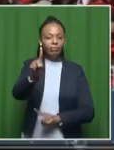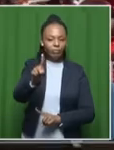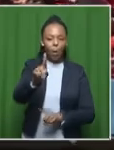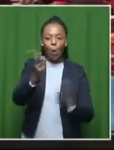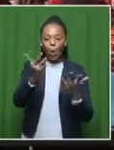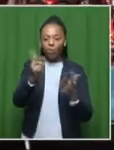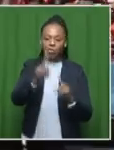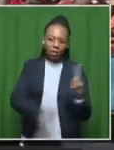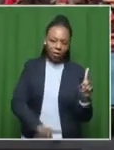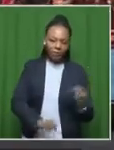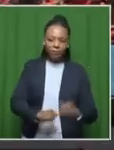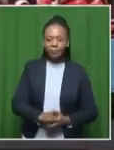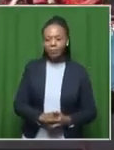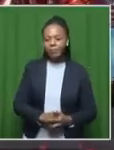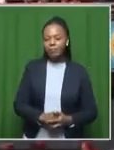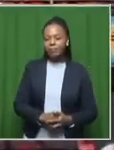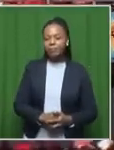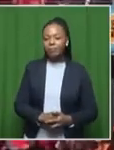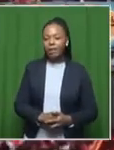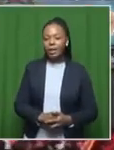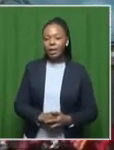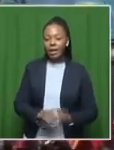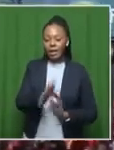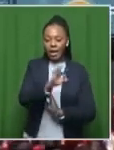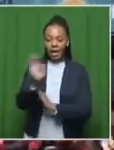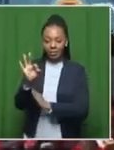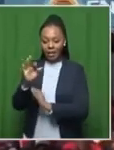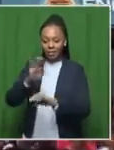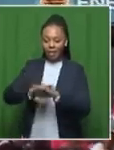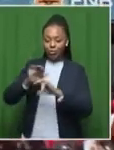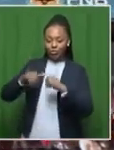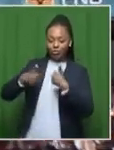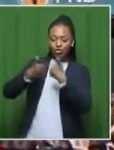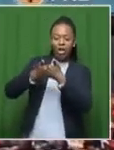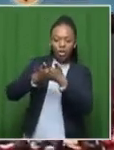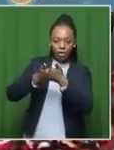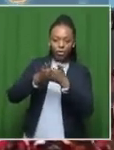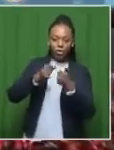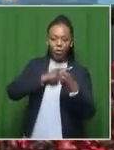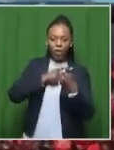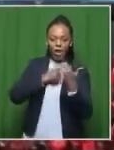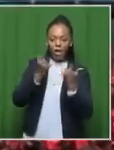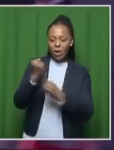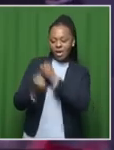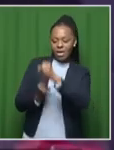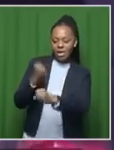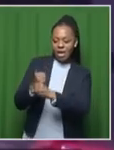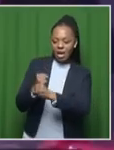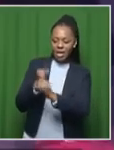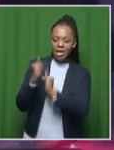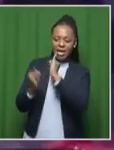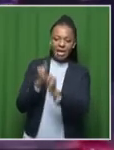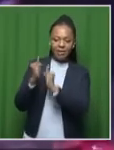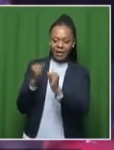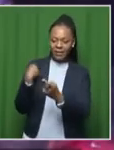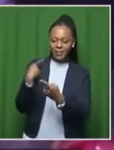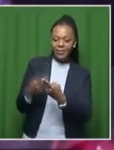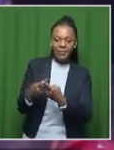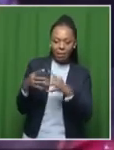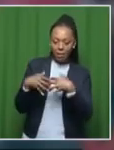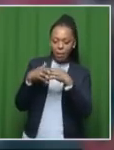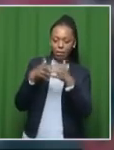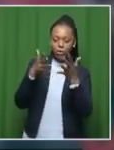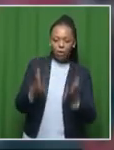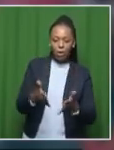die. This is likely the EFF's most challenging time since its formation 11 years ago, though Shivambu and others